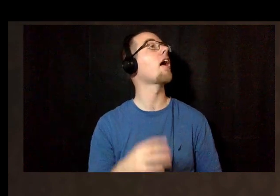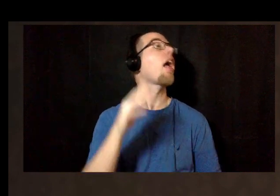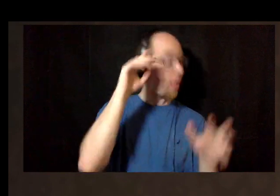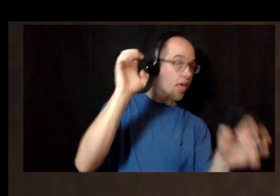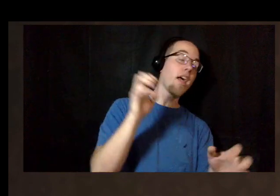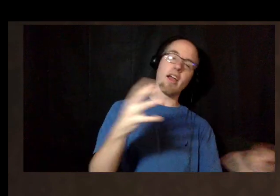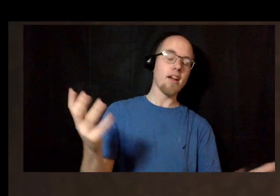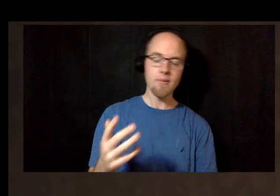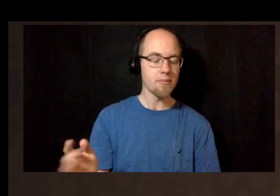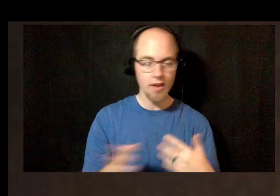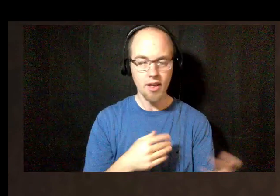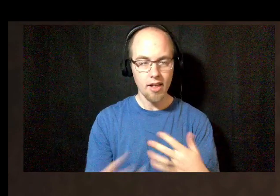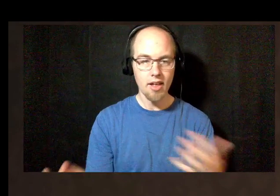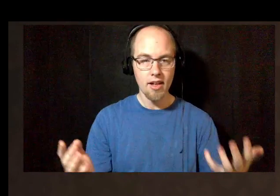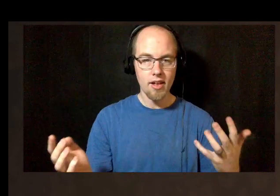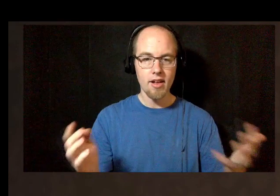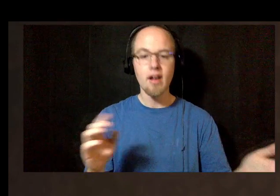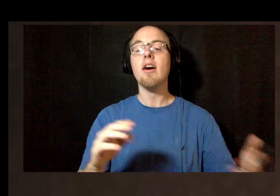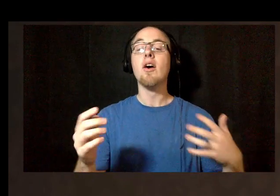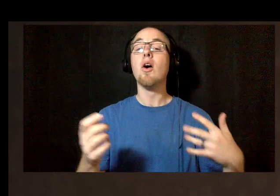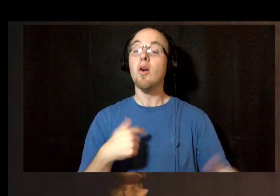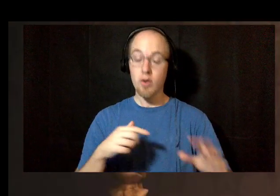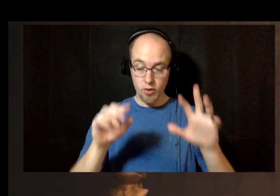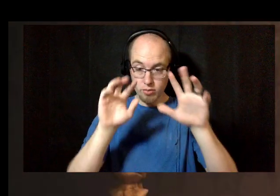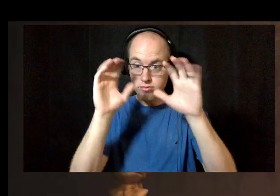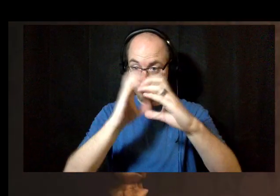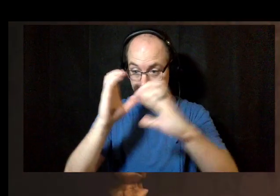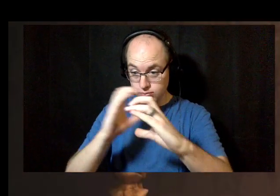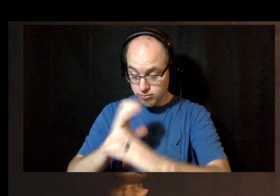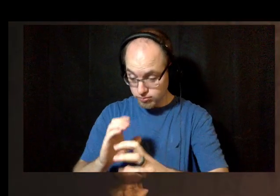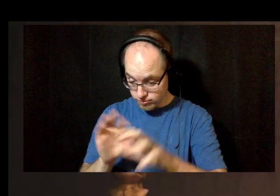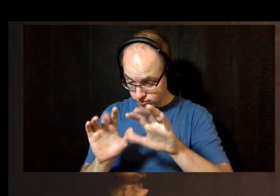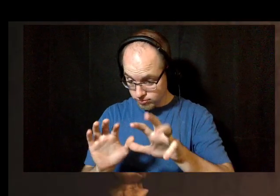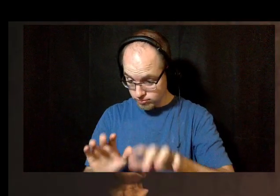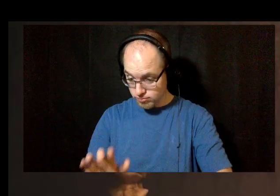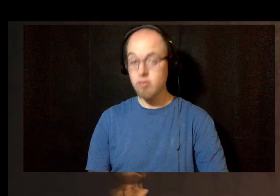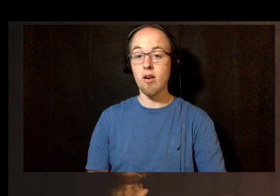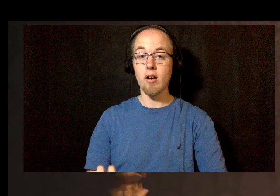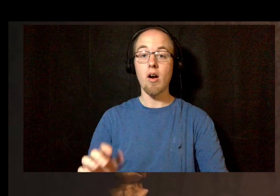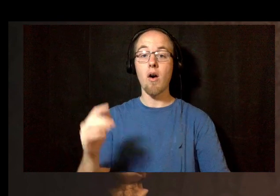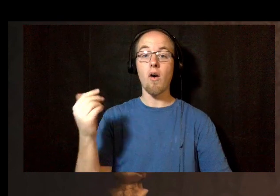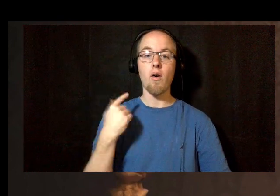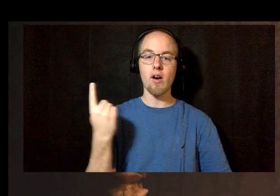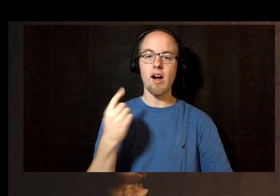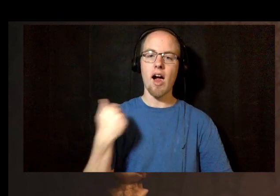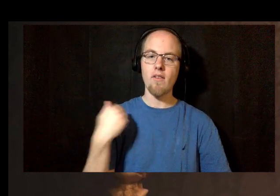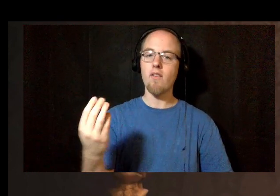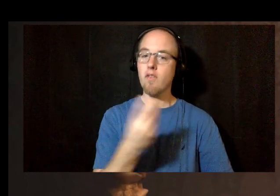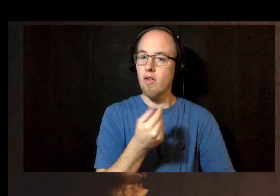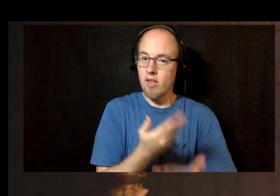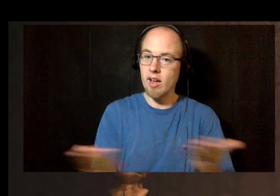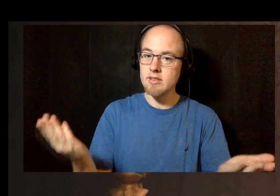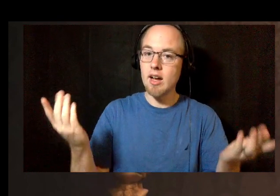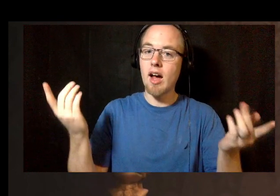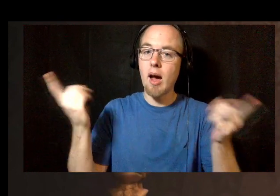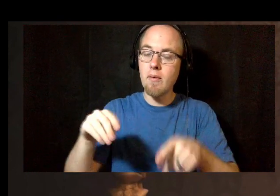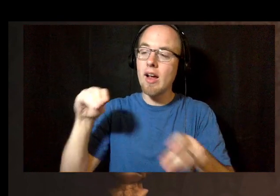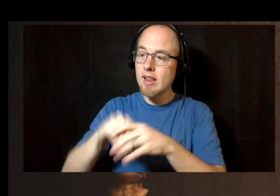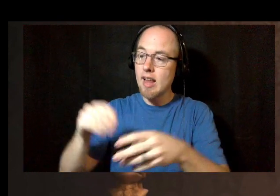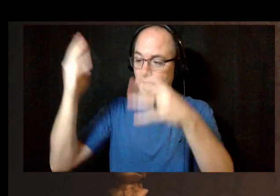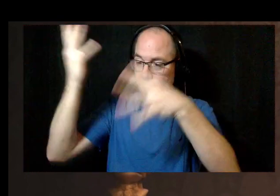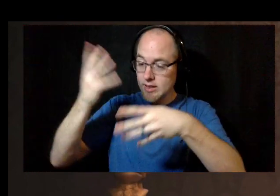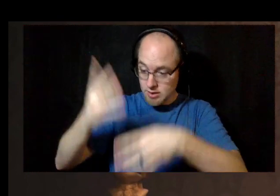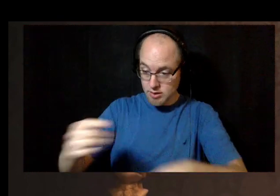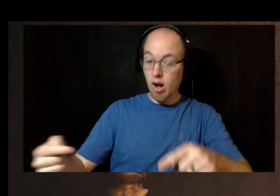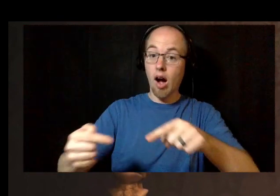here. Yeah, when you put something in the search, right, and like, there's always a couple of things that come up in the list that are like the polar